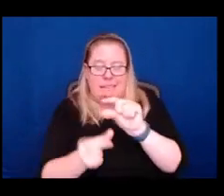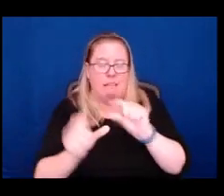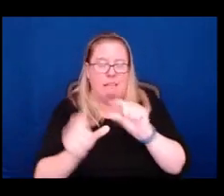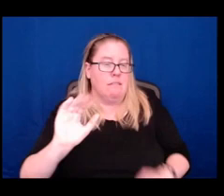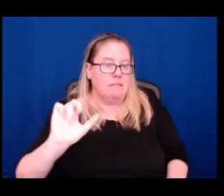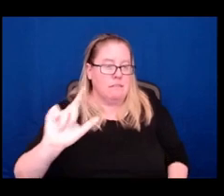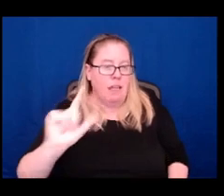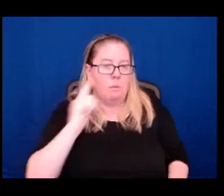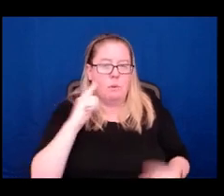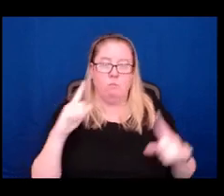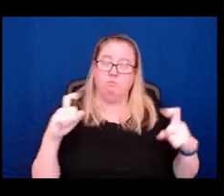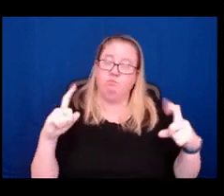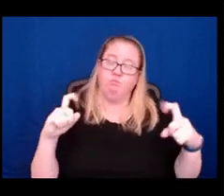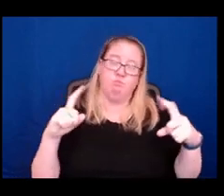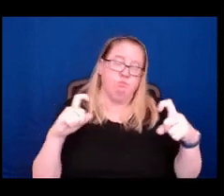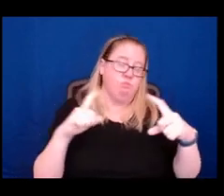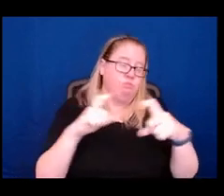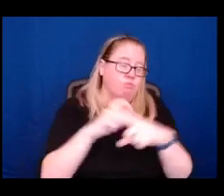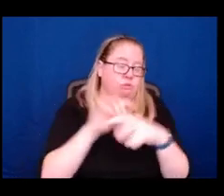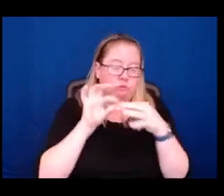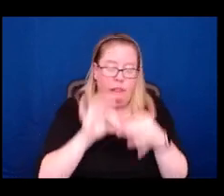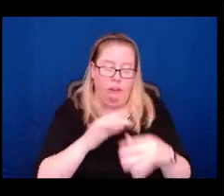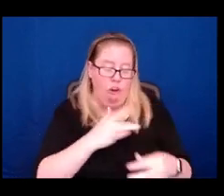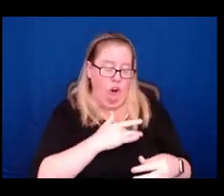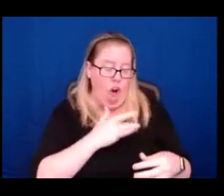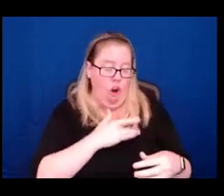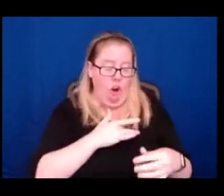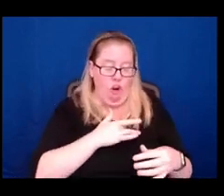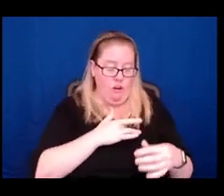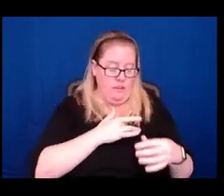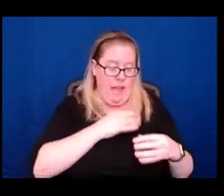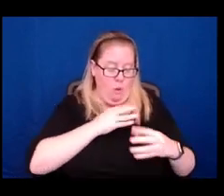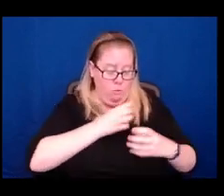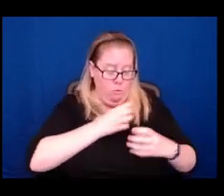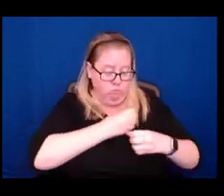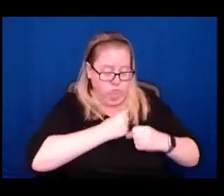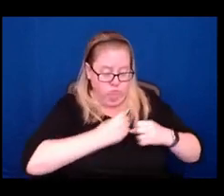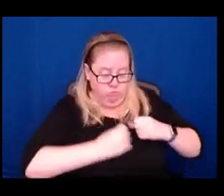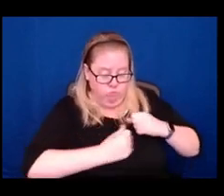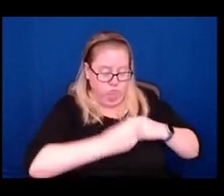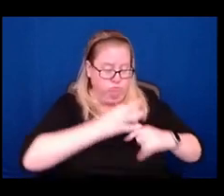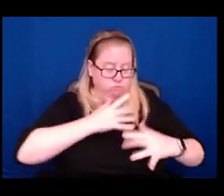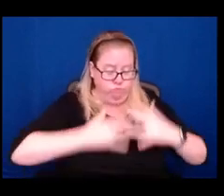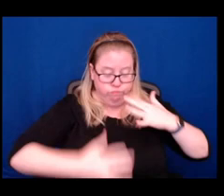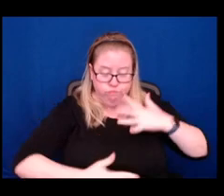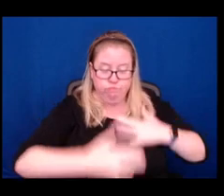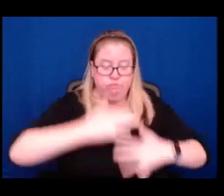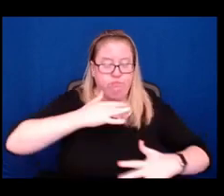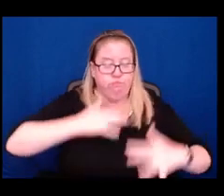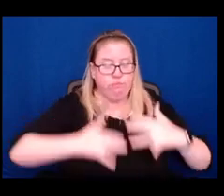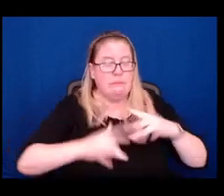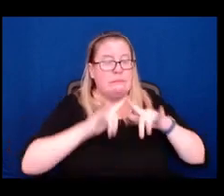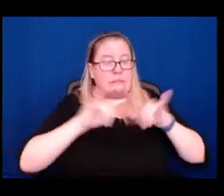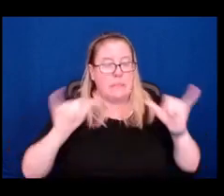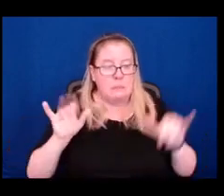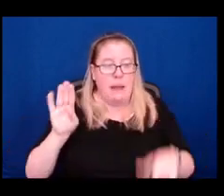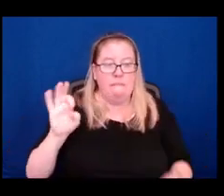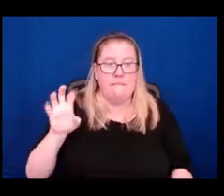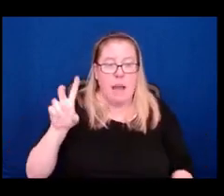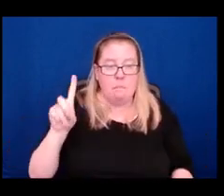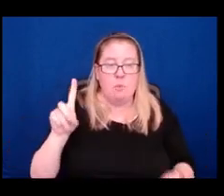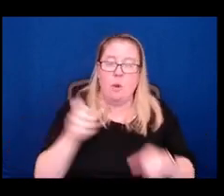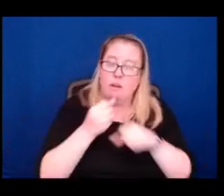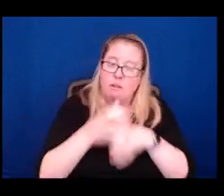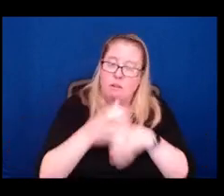know that there are a lot of complications related to the heart, the vasculature, and the co-occurrence with fibroids can make that